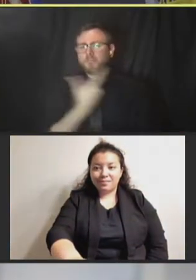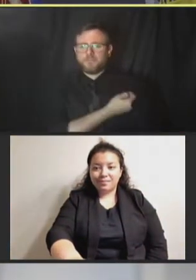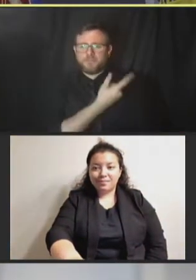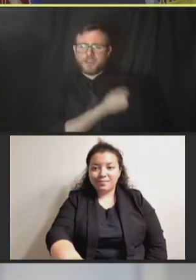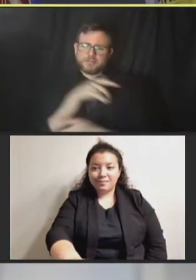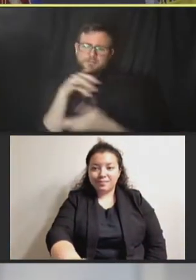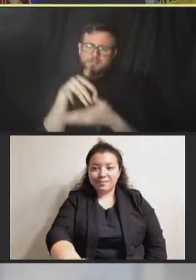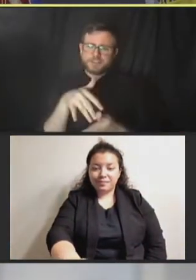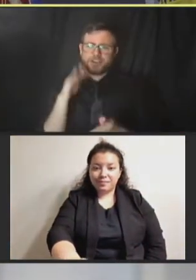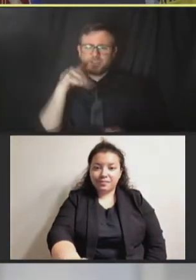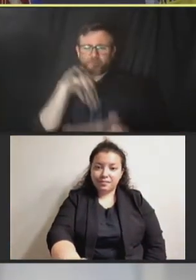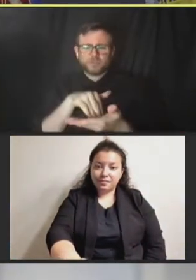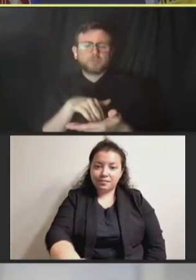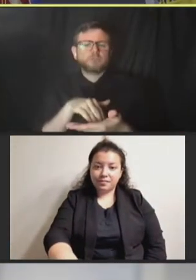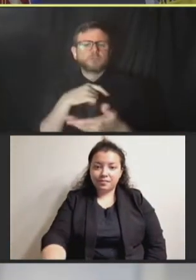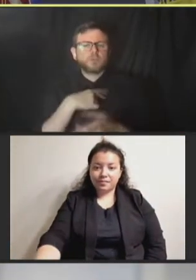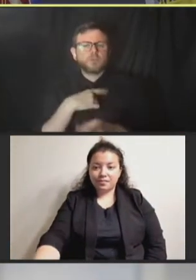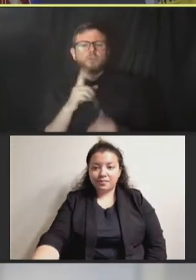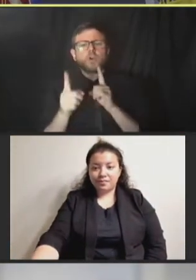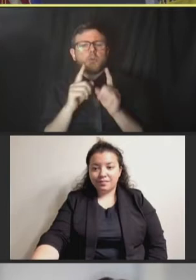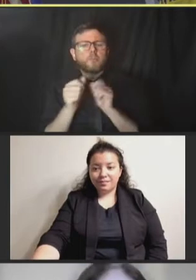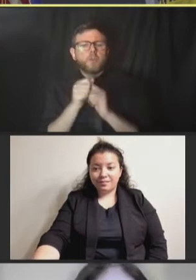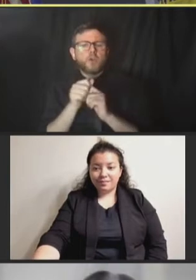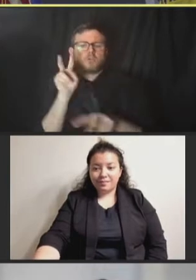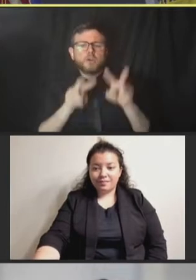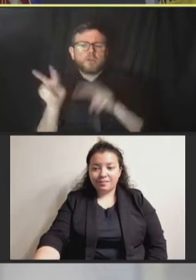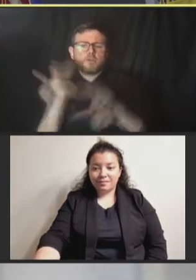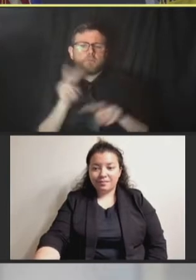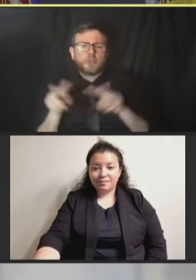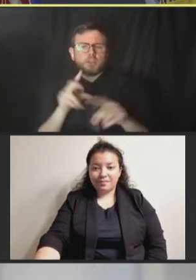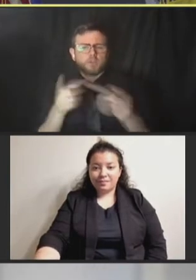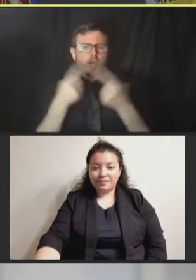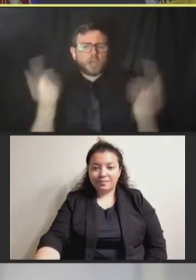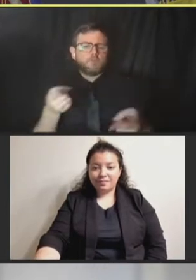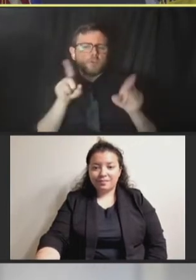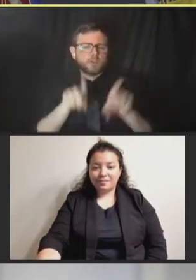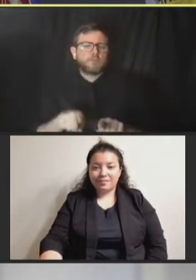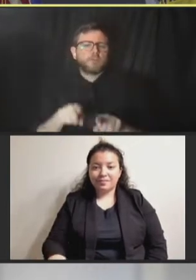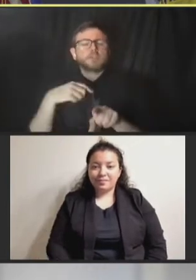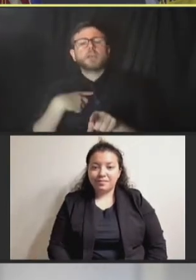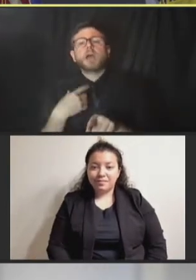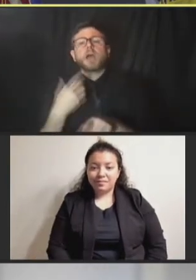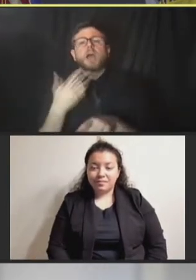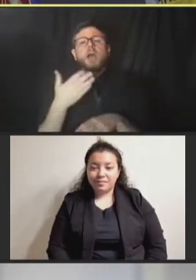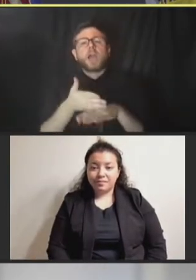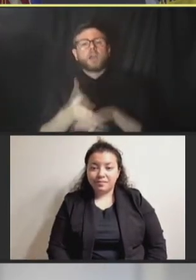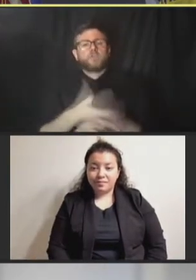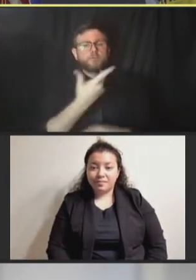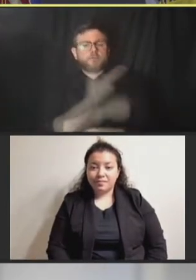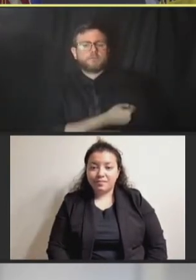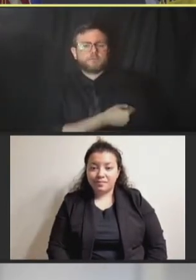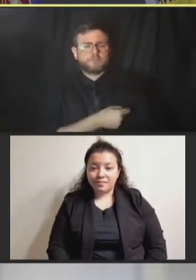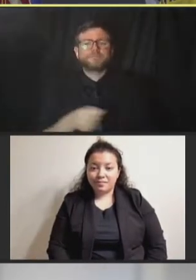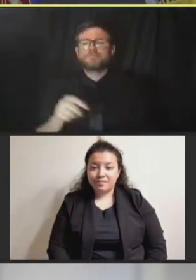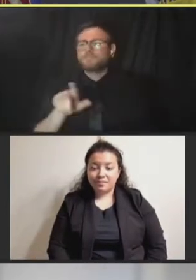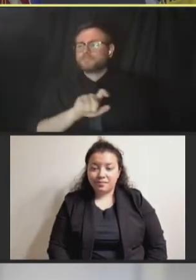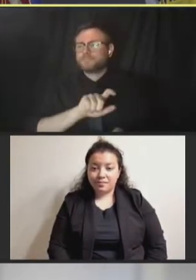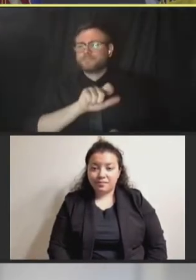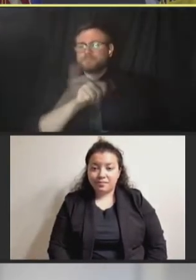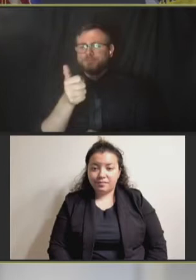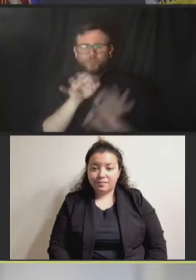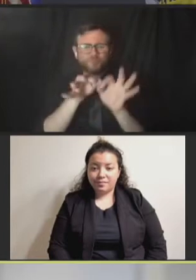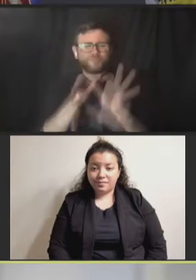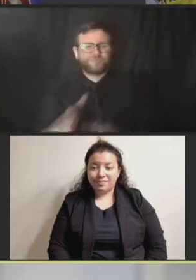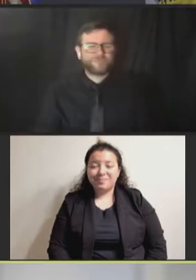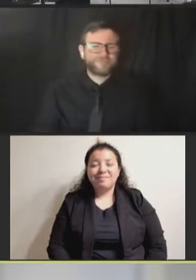She's going to talk about surveillance for adverse events after COVID-19 vaccination. Dr. Klein, your slides are up. You have the floor.